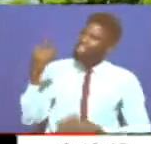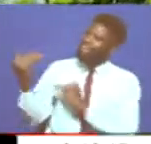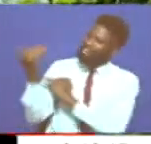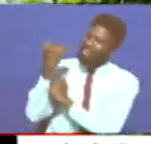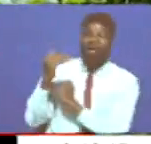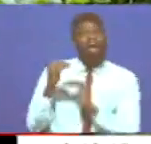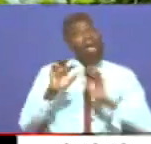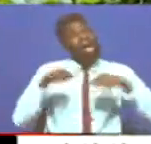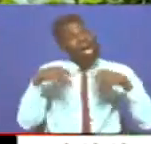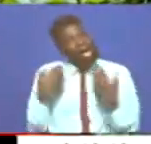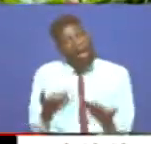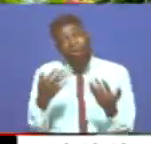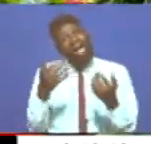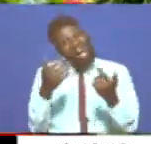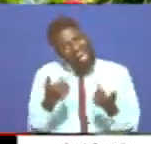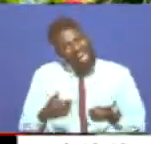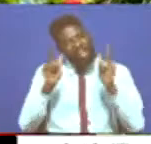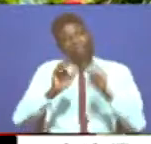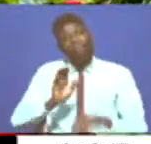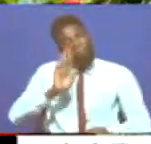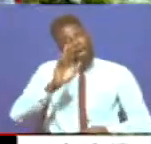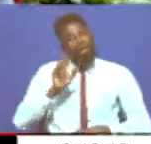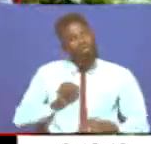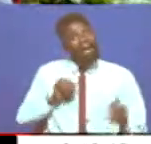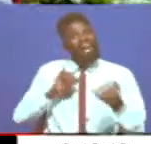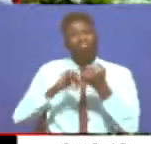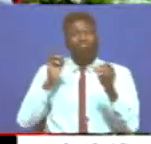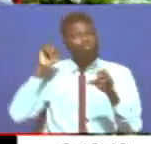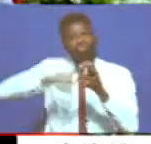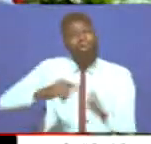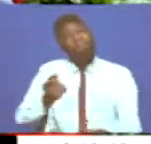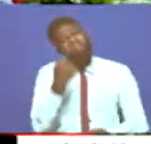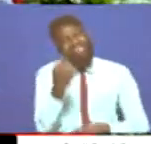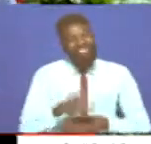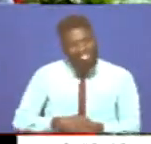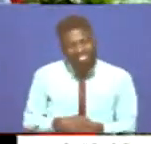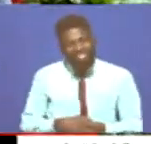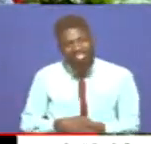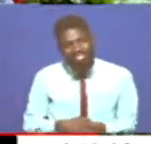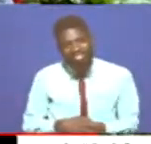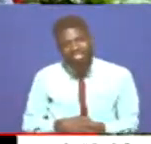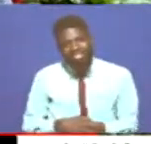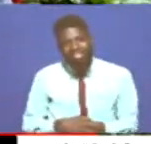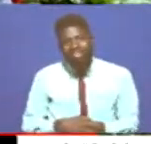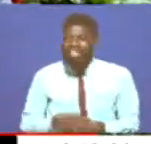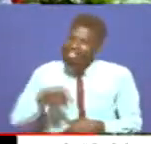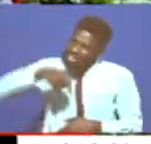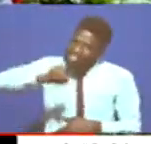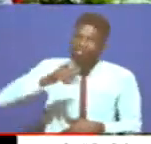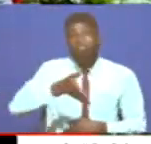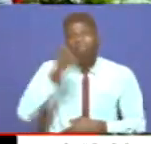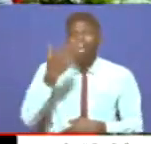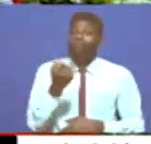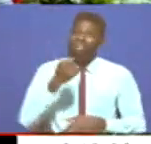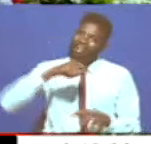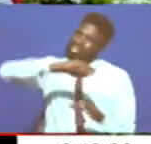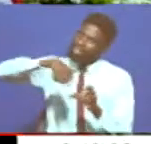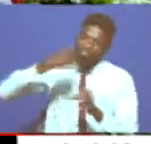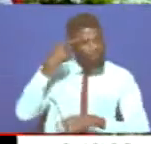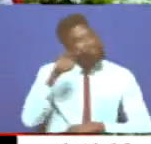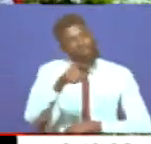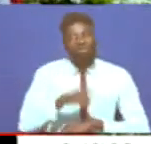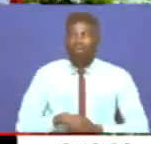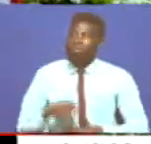your wife at she's joining medicine instead of cooking ugali for you? I